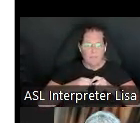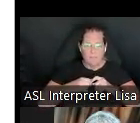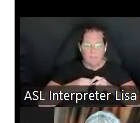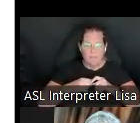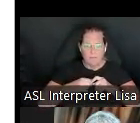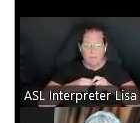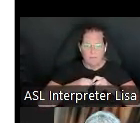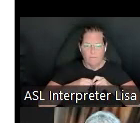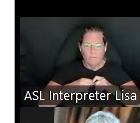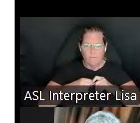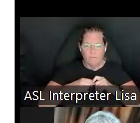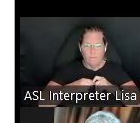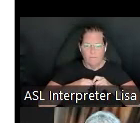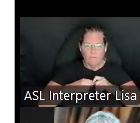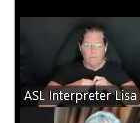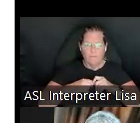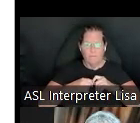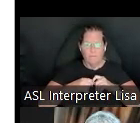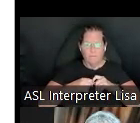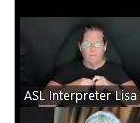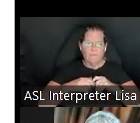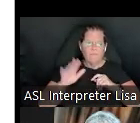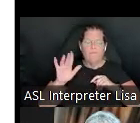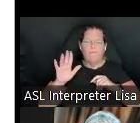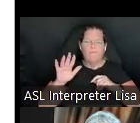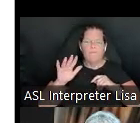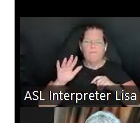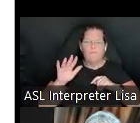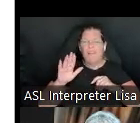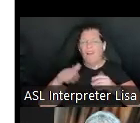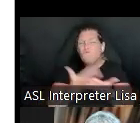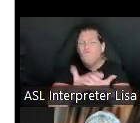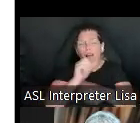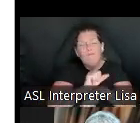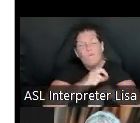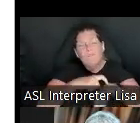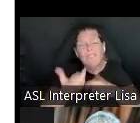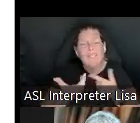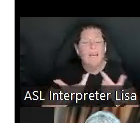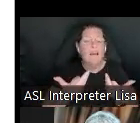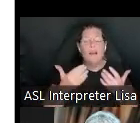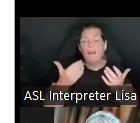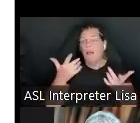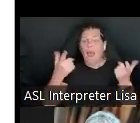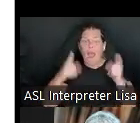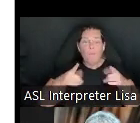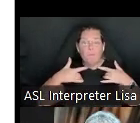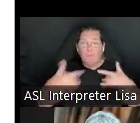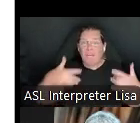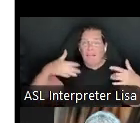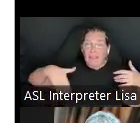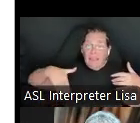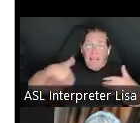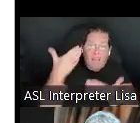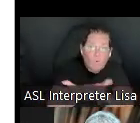people say they can't get to work on time. They're often late for appointments, or they don't remember what they